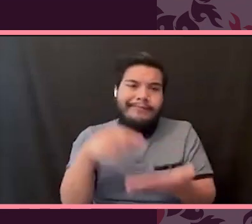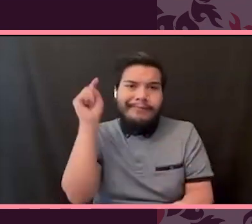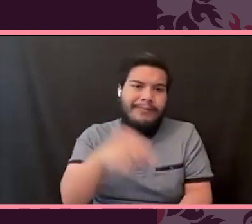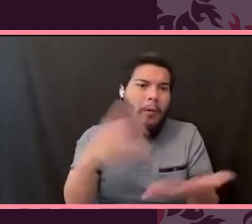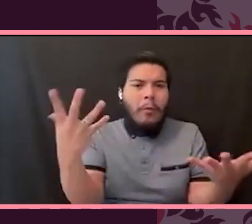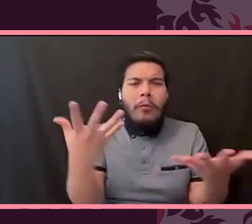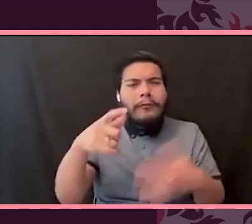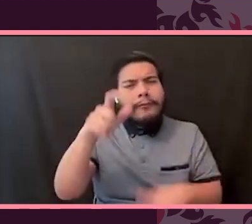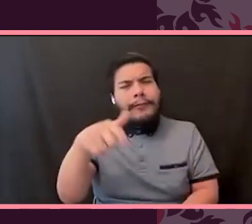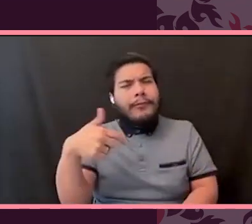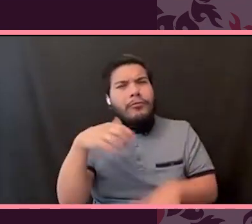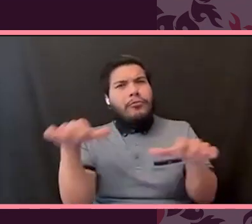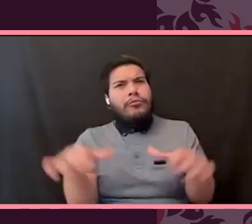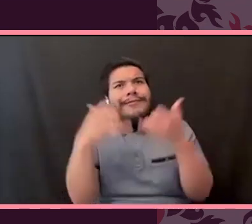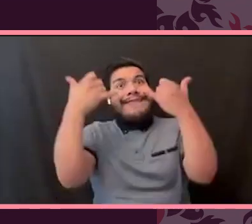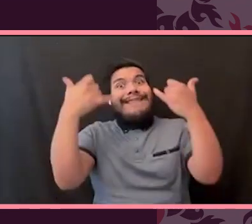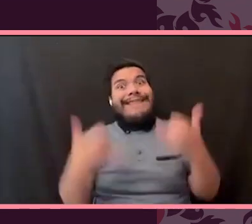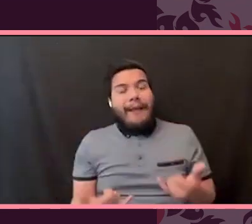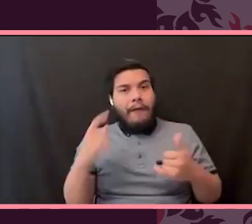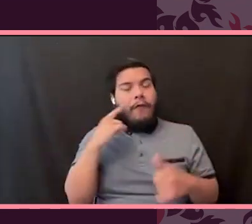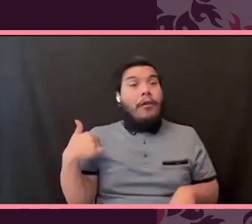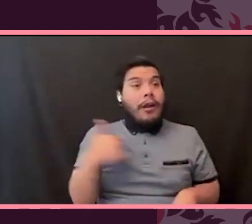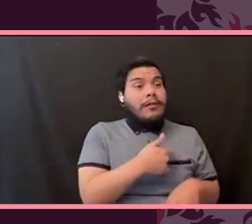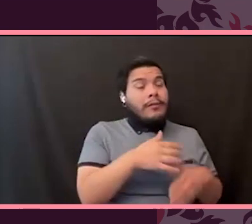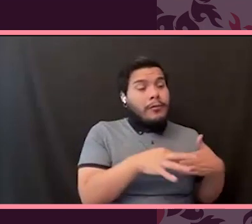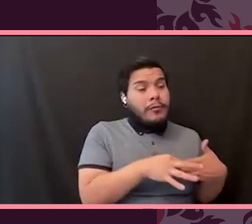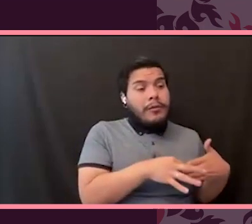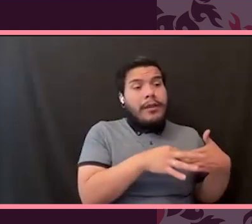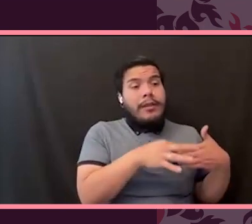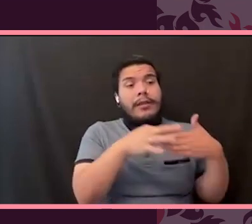right now to move in that direction?